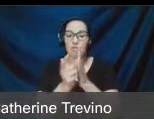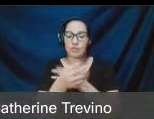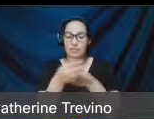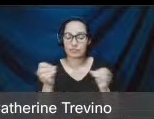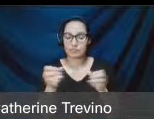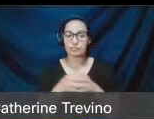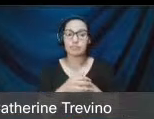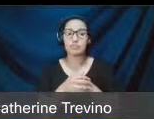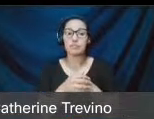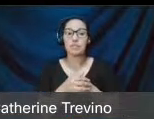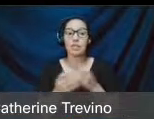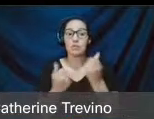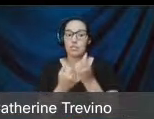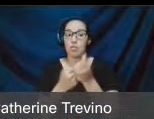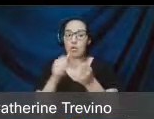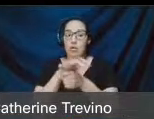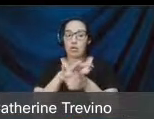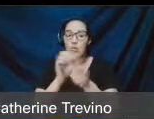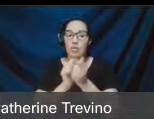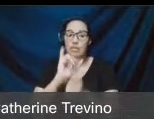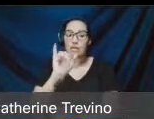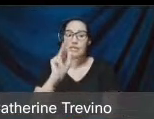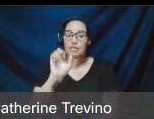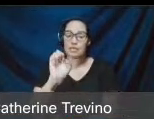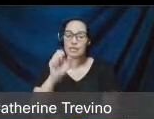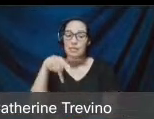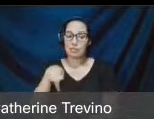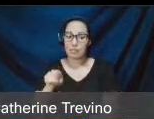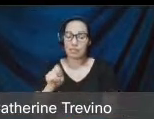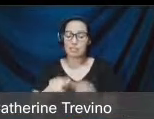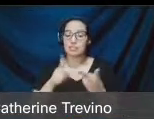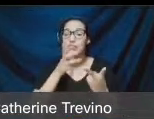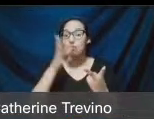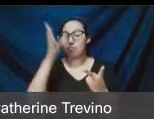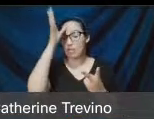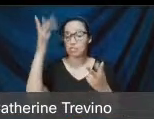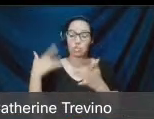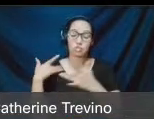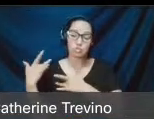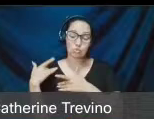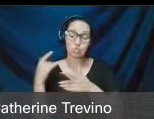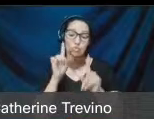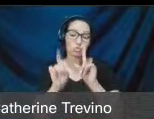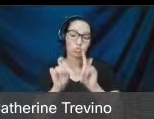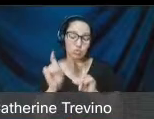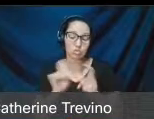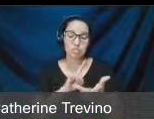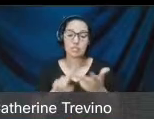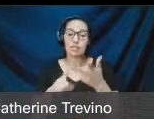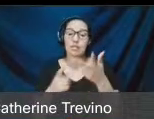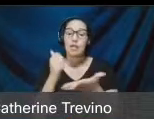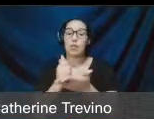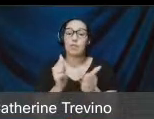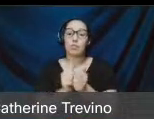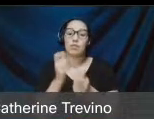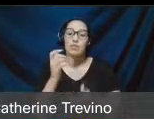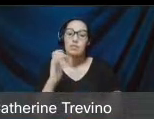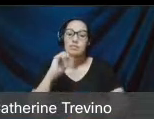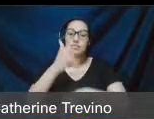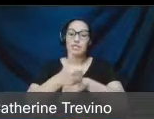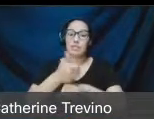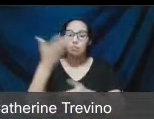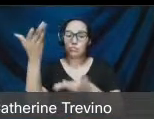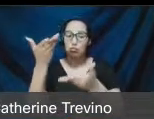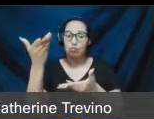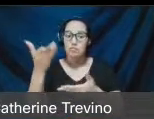support the sites with IEPs and parent questions or concerns, as well as help with the implementation of services. Director Pearson is